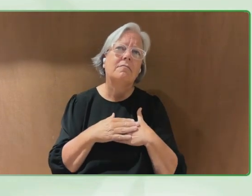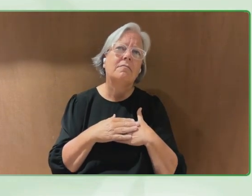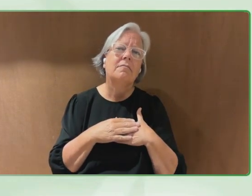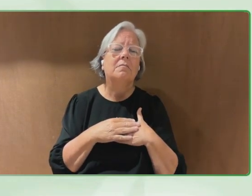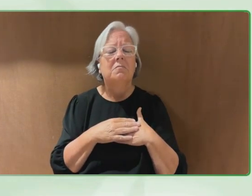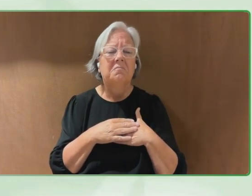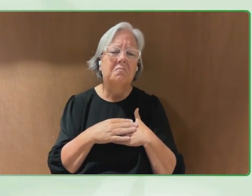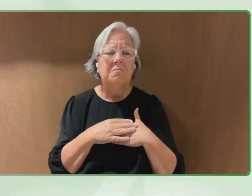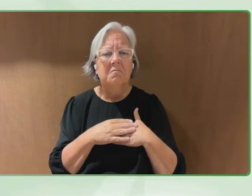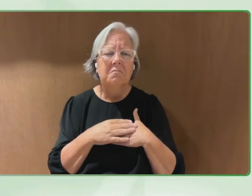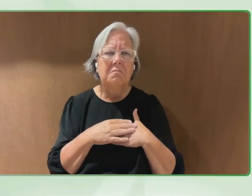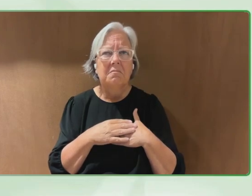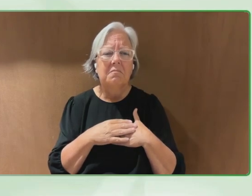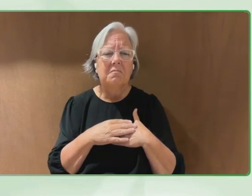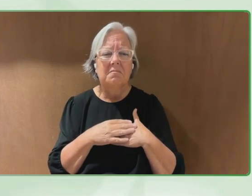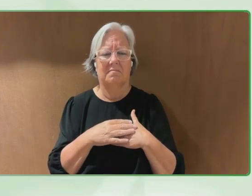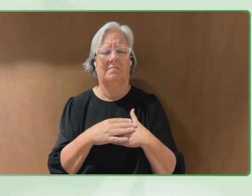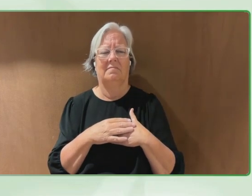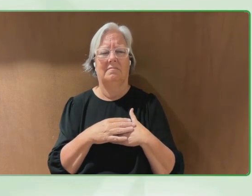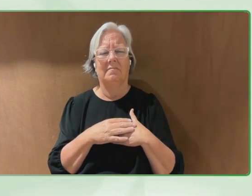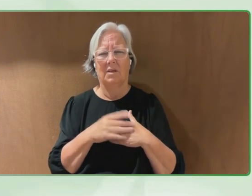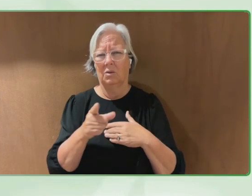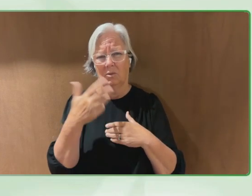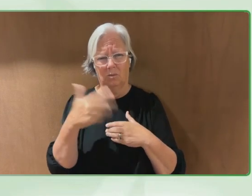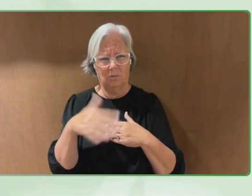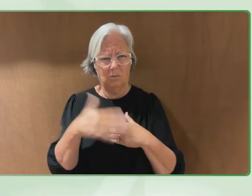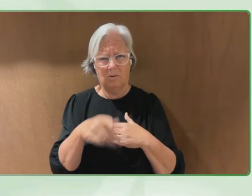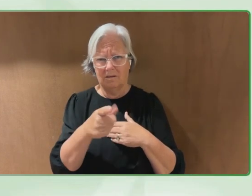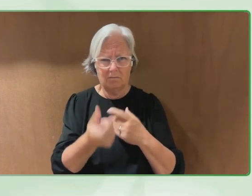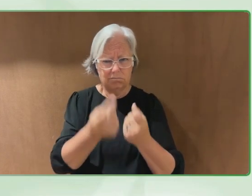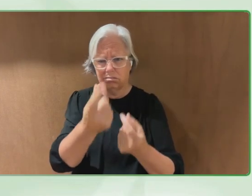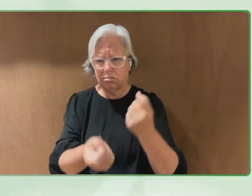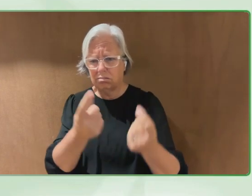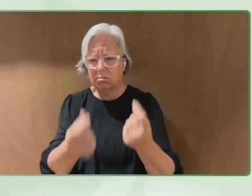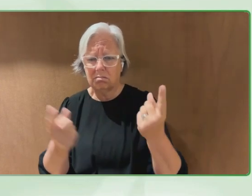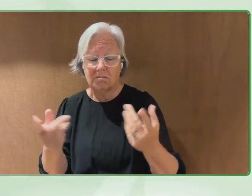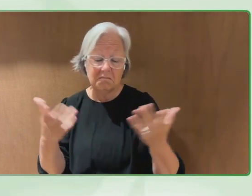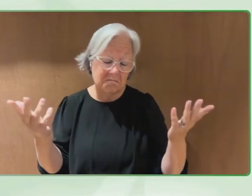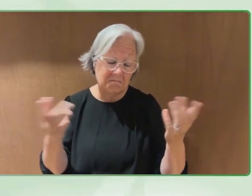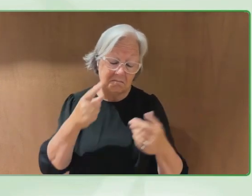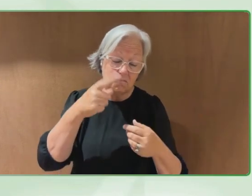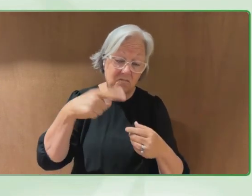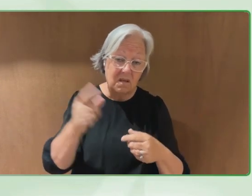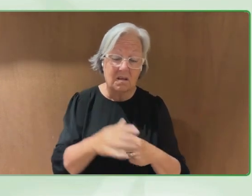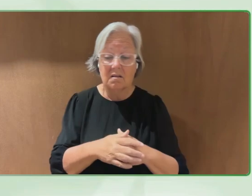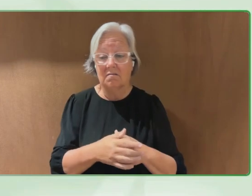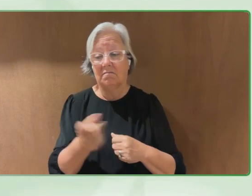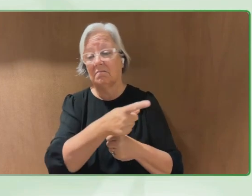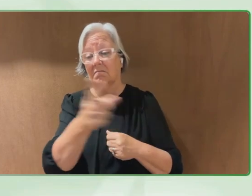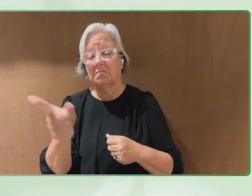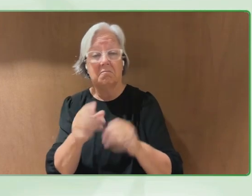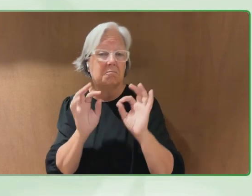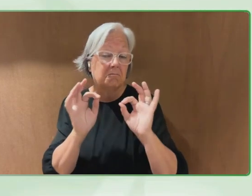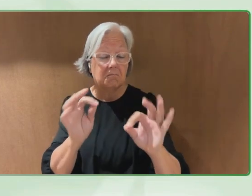Anthony, you got a lot going on up there on that stage. And you're absolutely right. These people are awesome. You might also be